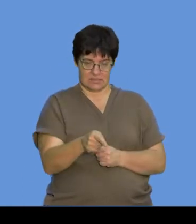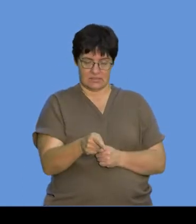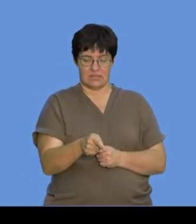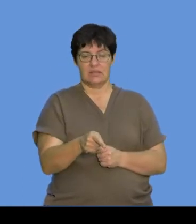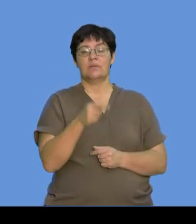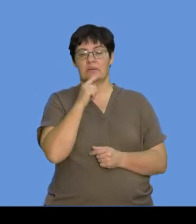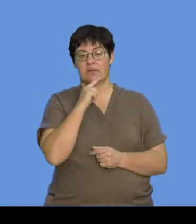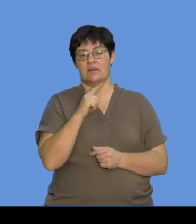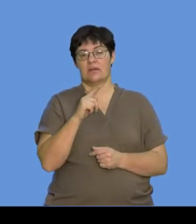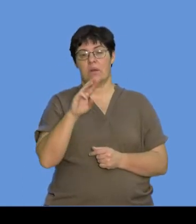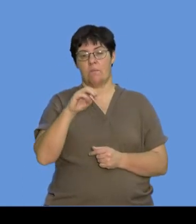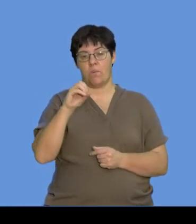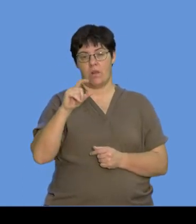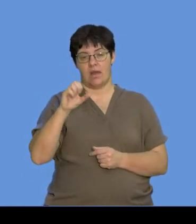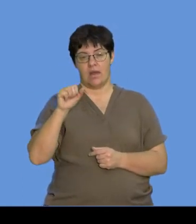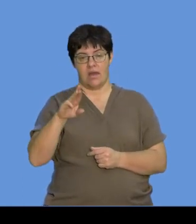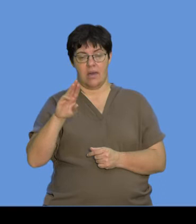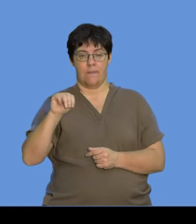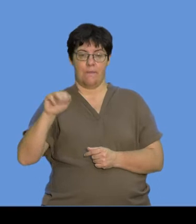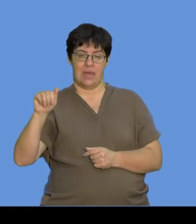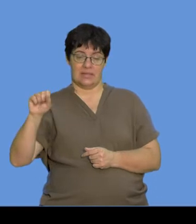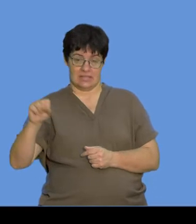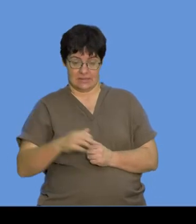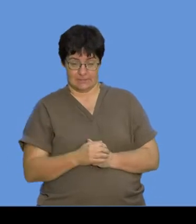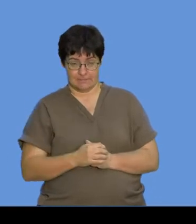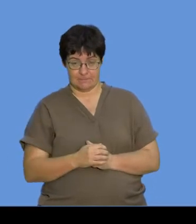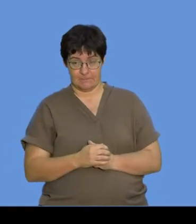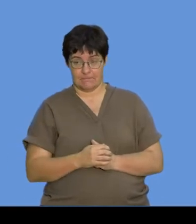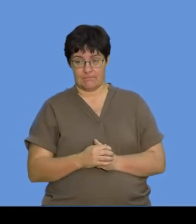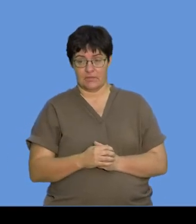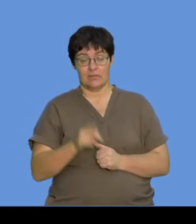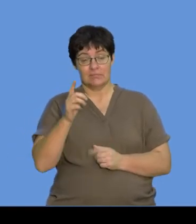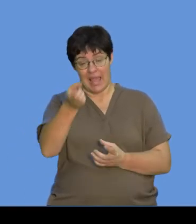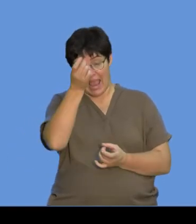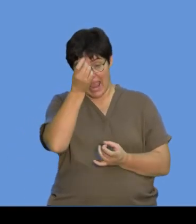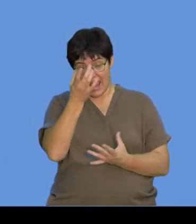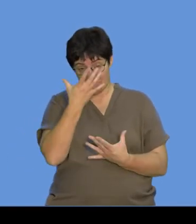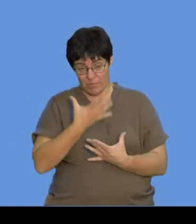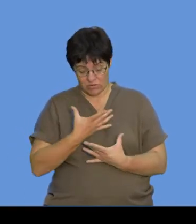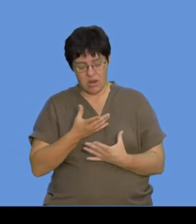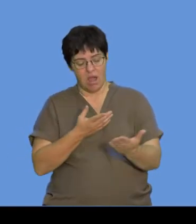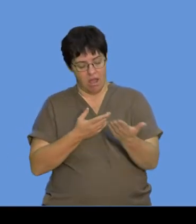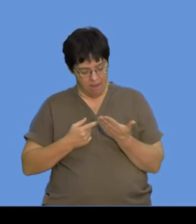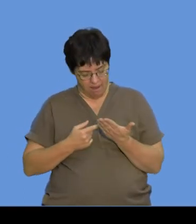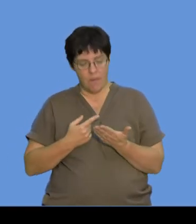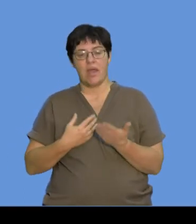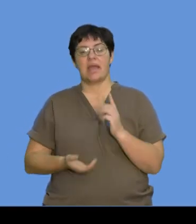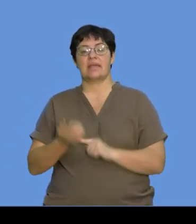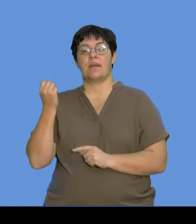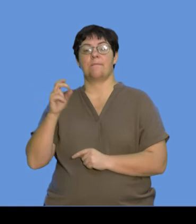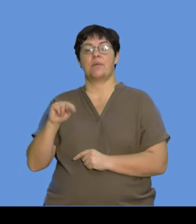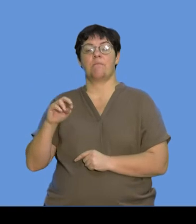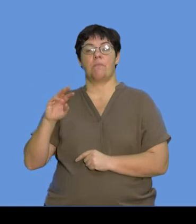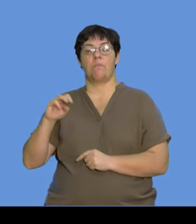mass of sample, while this one represents the molar mass, okay? Right, so this information